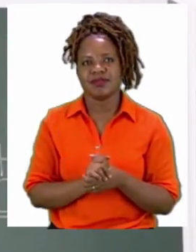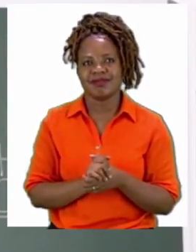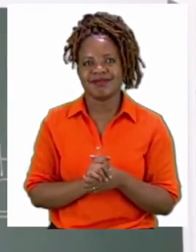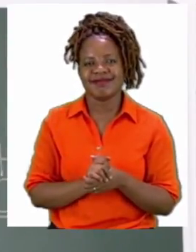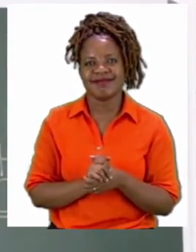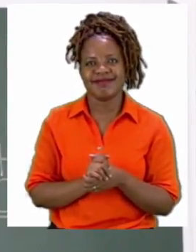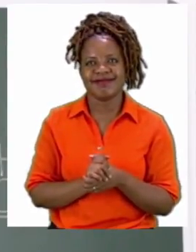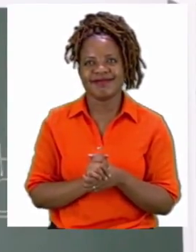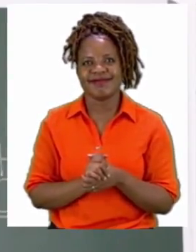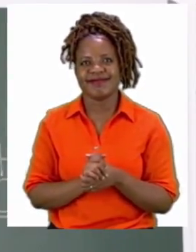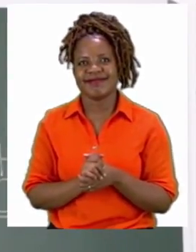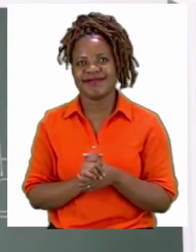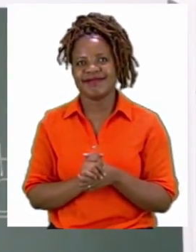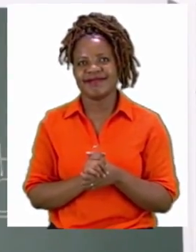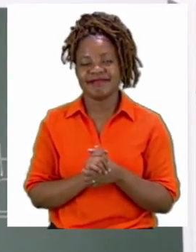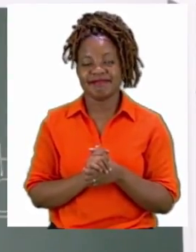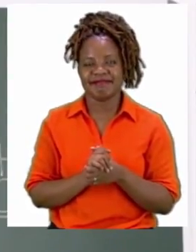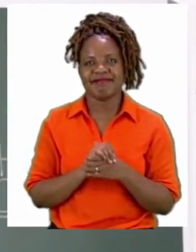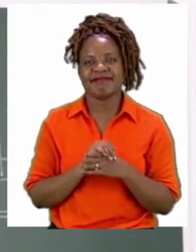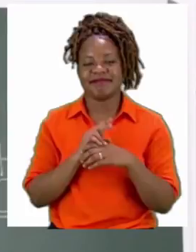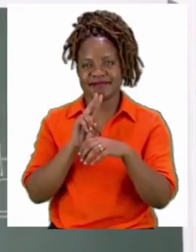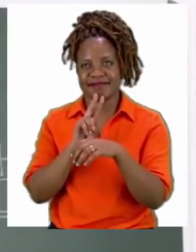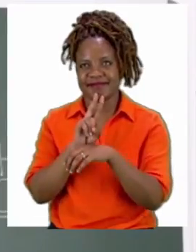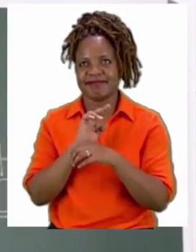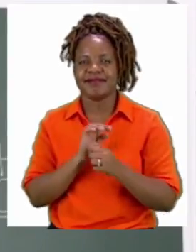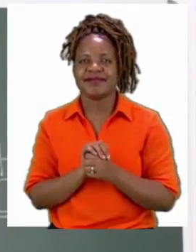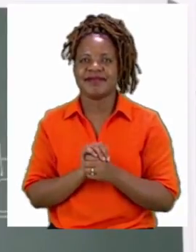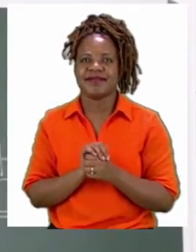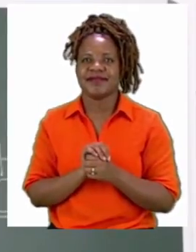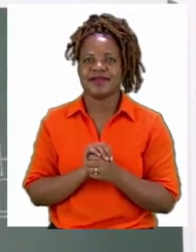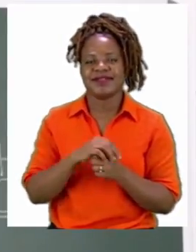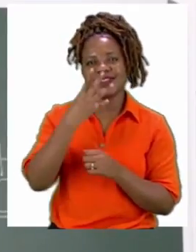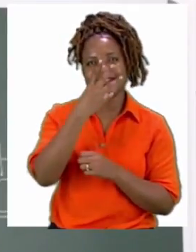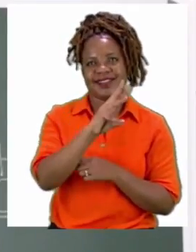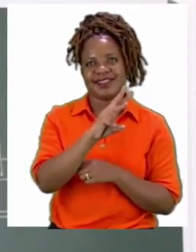23. Let's now do the next one. The next one says